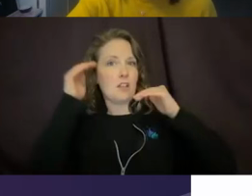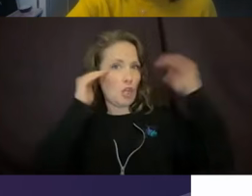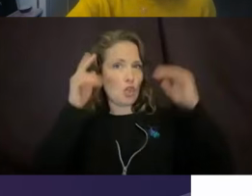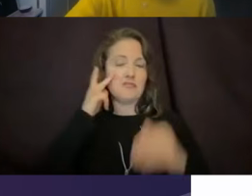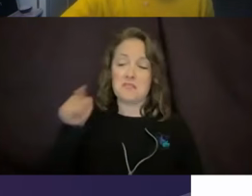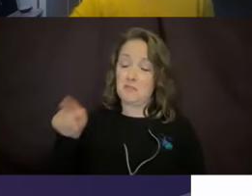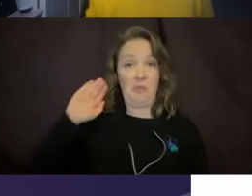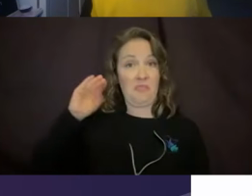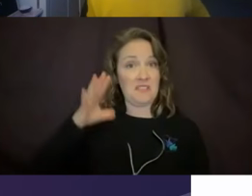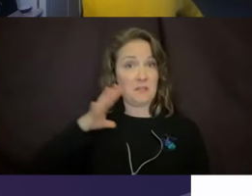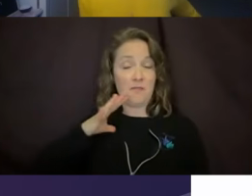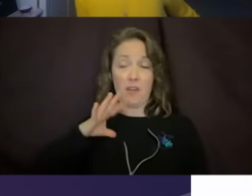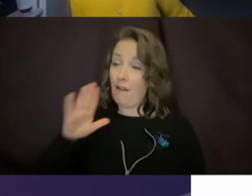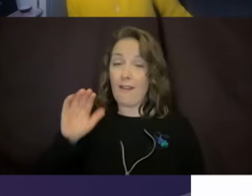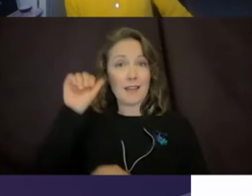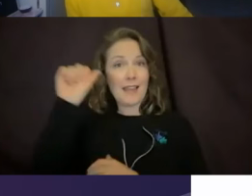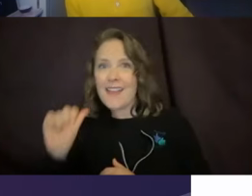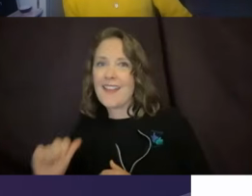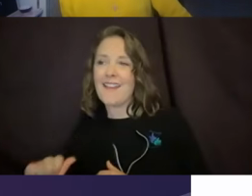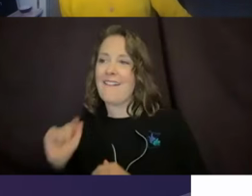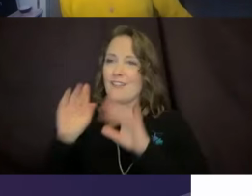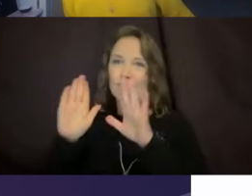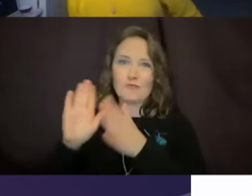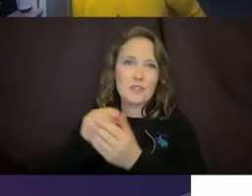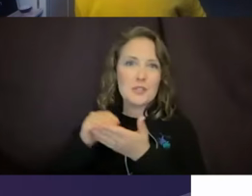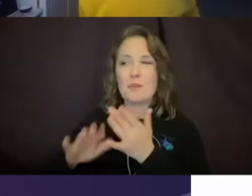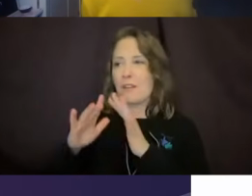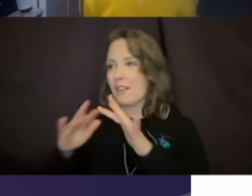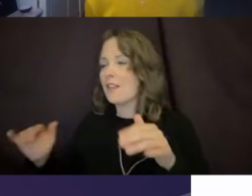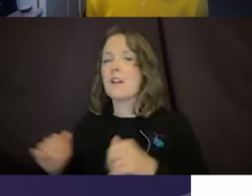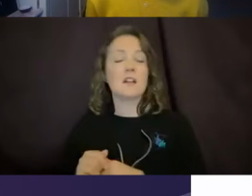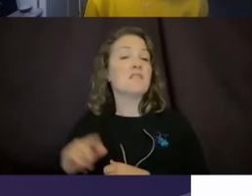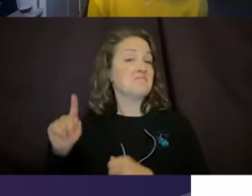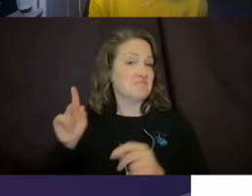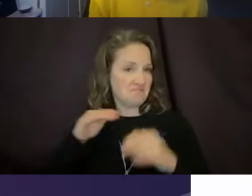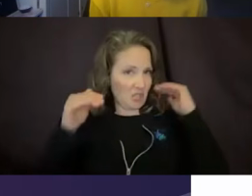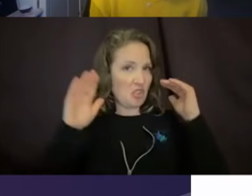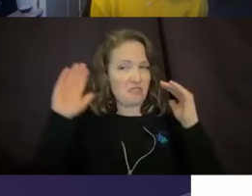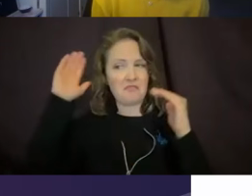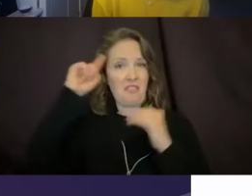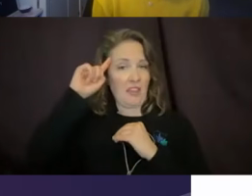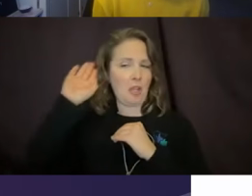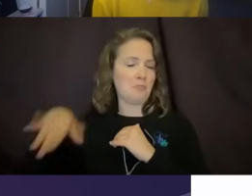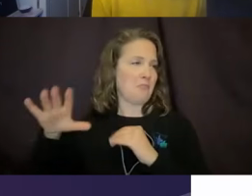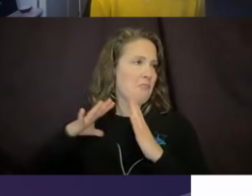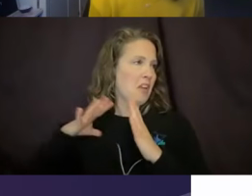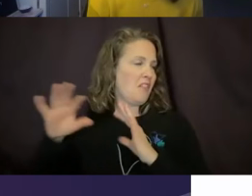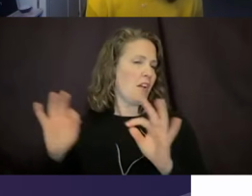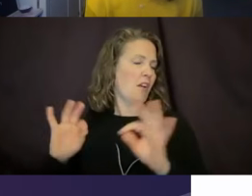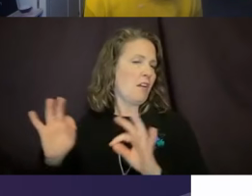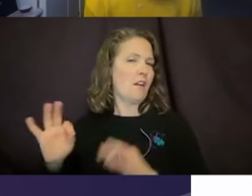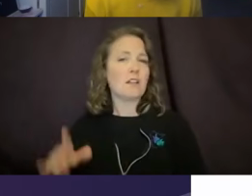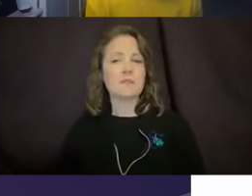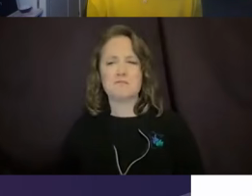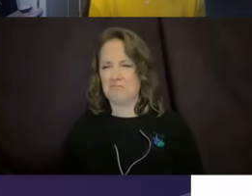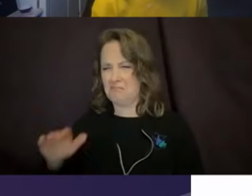in with them until something drastic happens. Yeah, so I definitely agree. And that's something that we've seen too, of even, parents saying, oh, they don't really